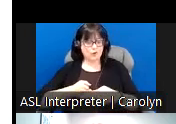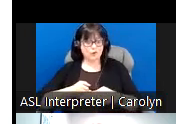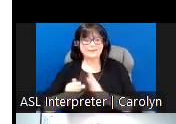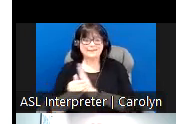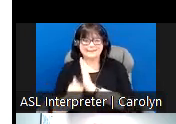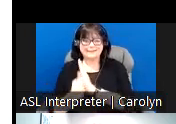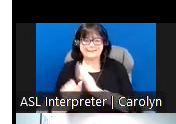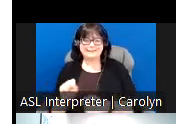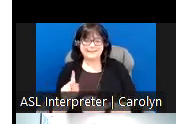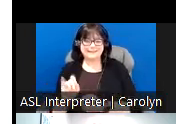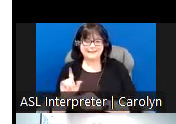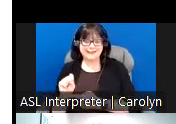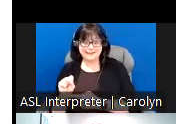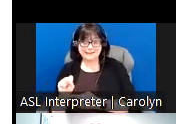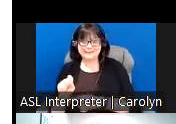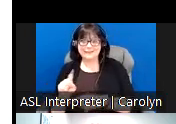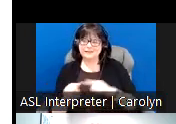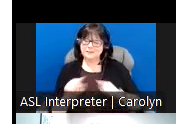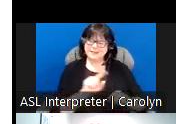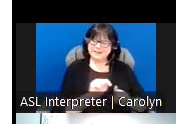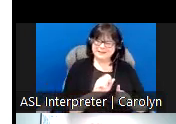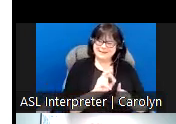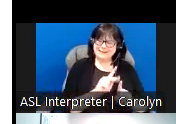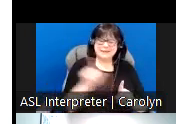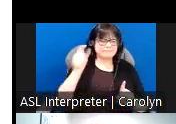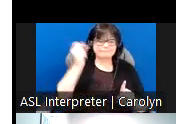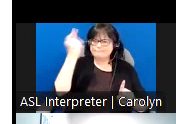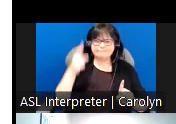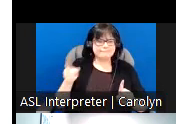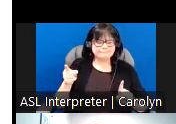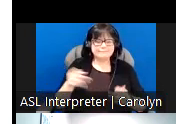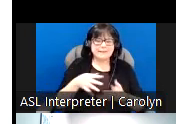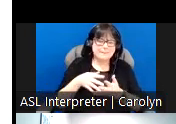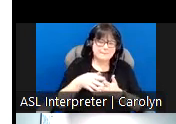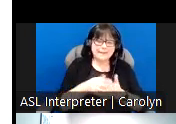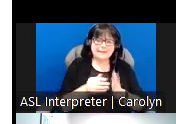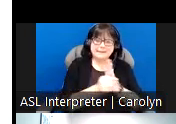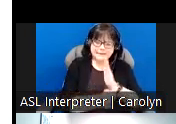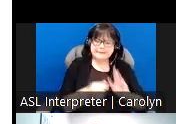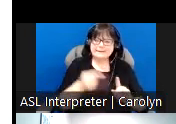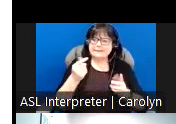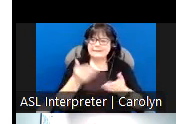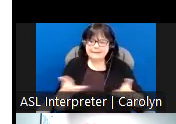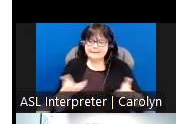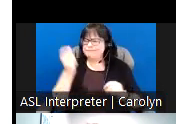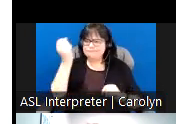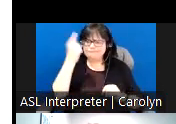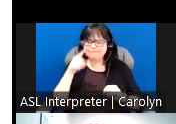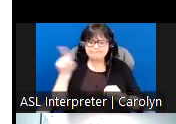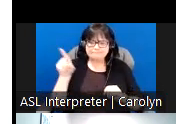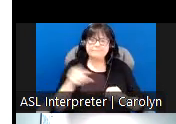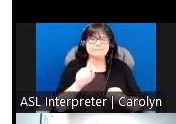them to comprehend what exactly that means and all the embedded skills in that. So this is a really great tool to be able to show